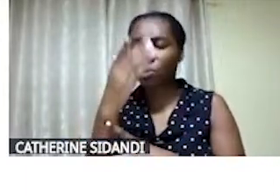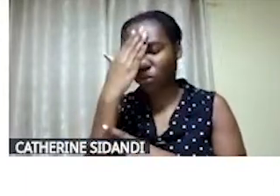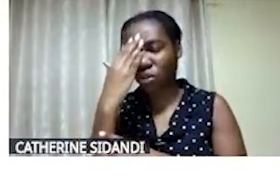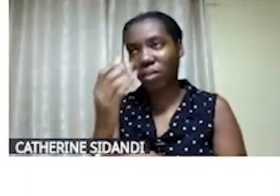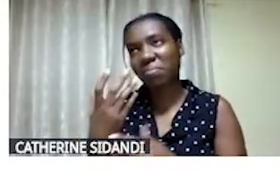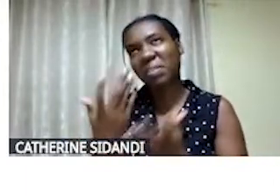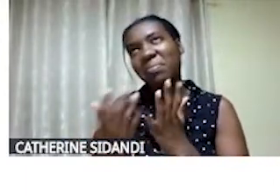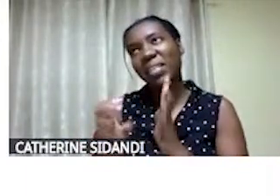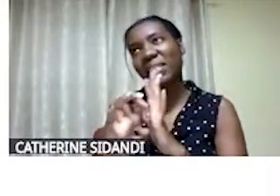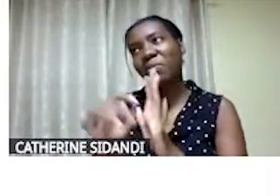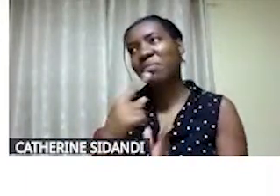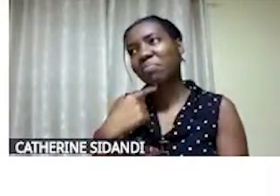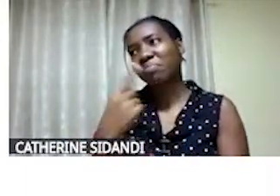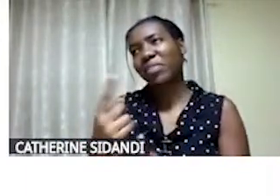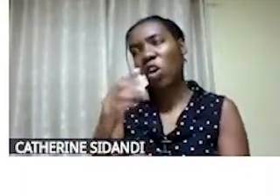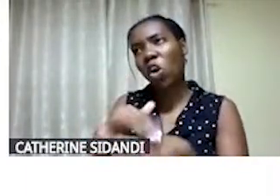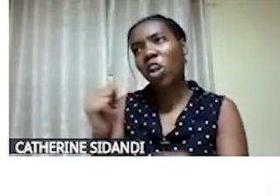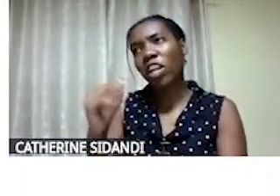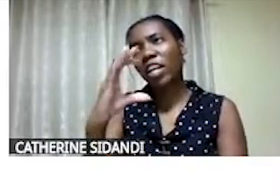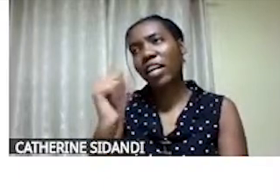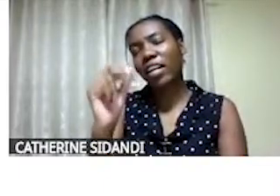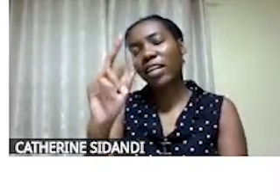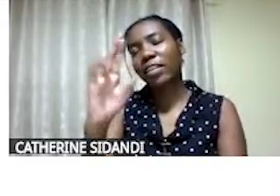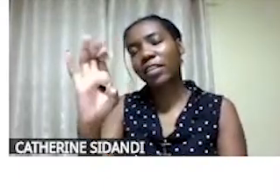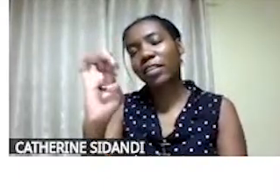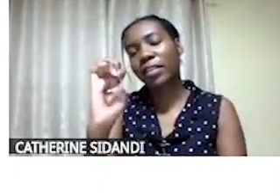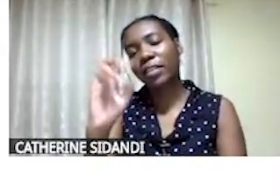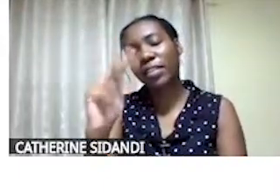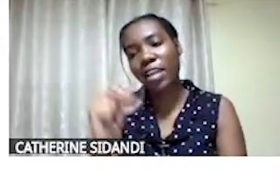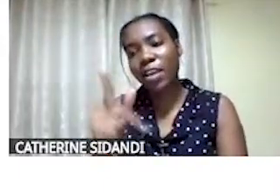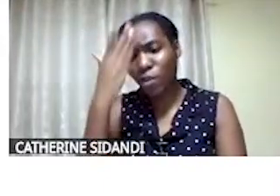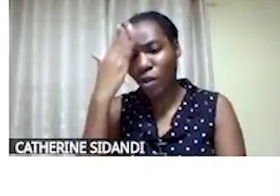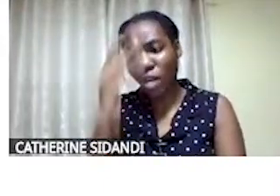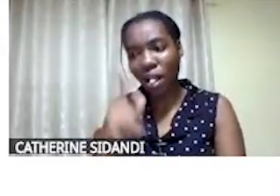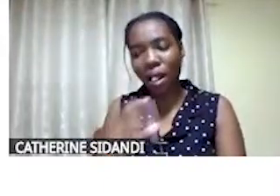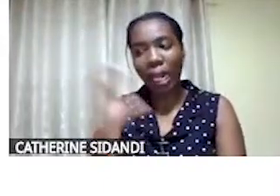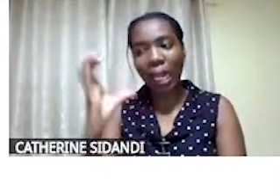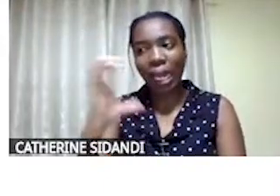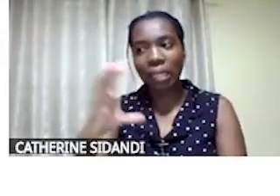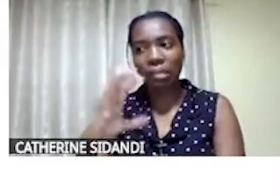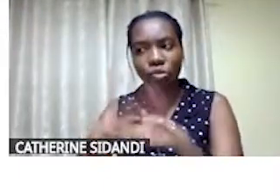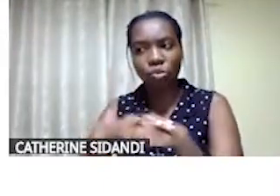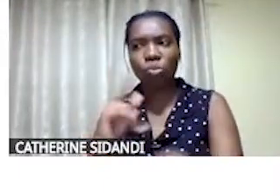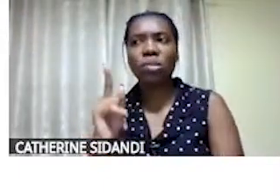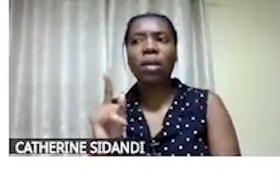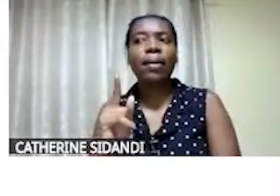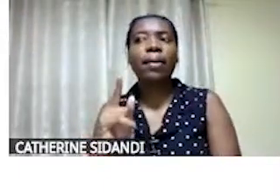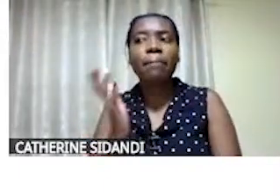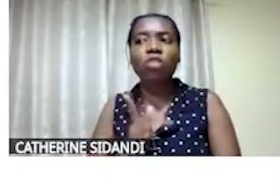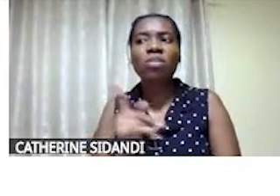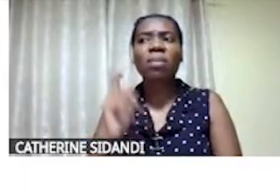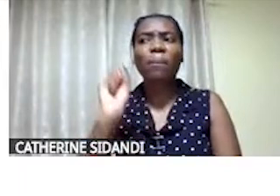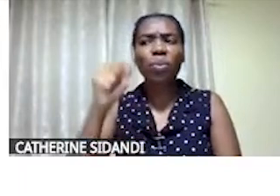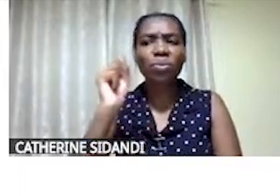one Karen. So they know this is the premium client. This is someone who is willing to spend more,